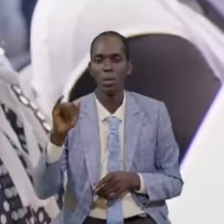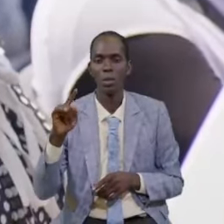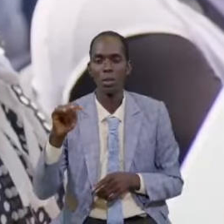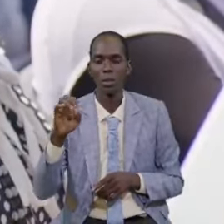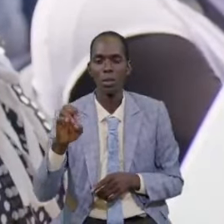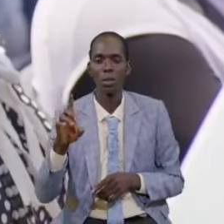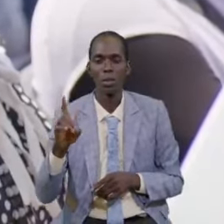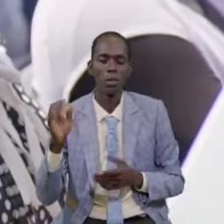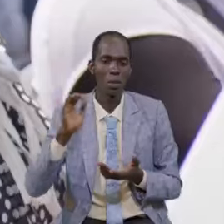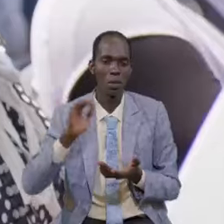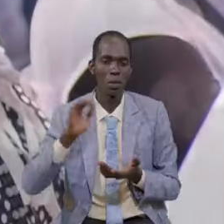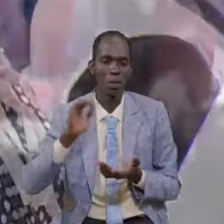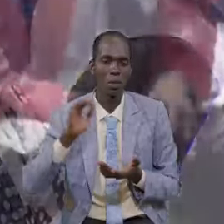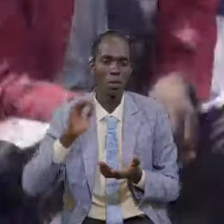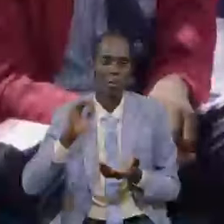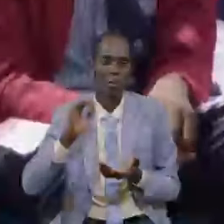there is